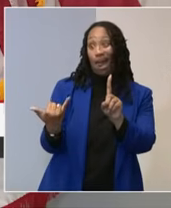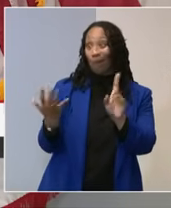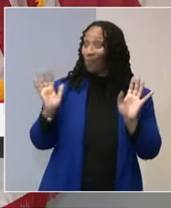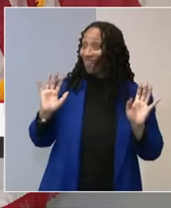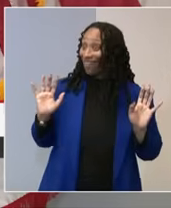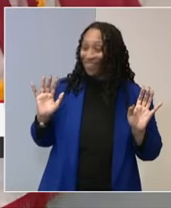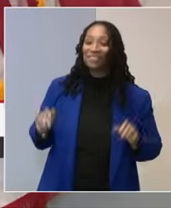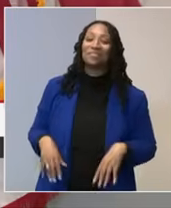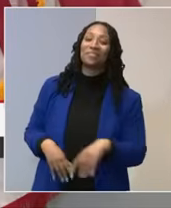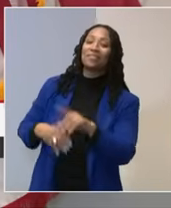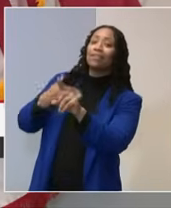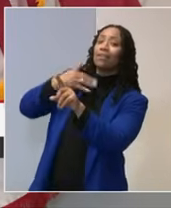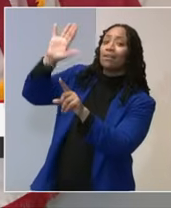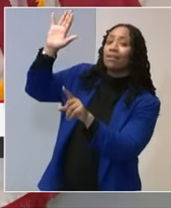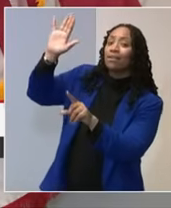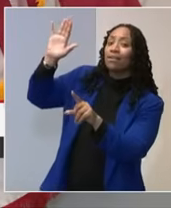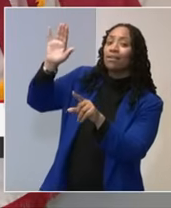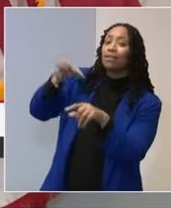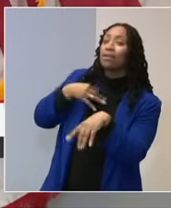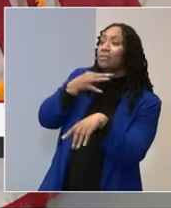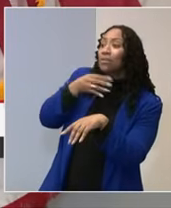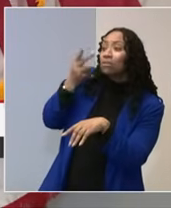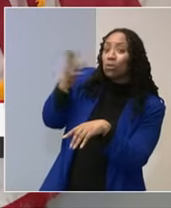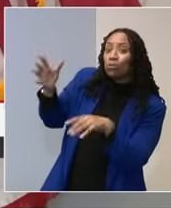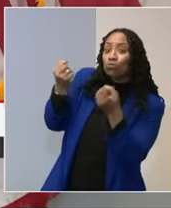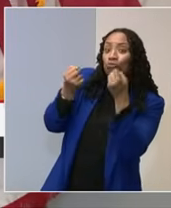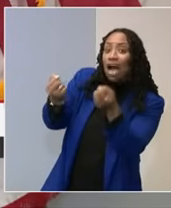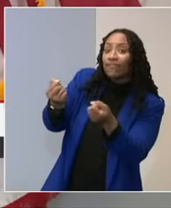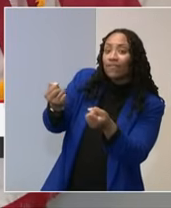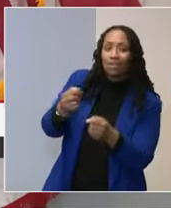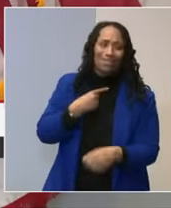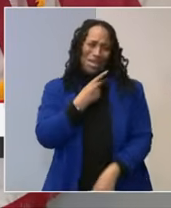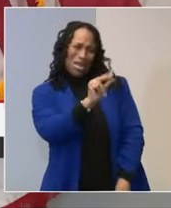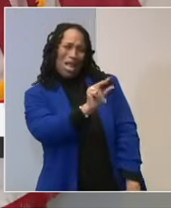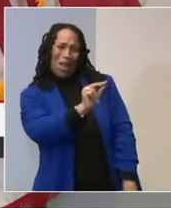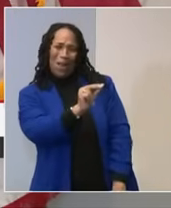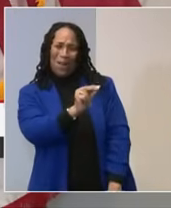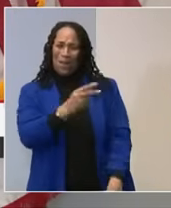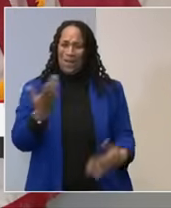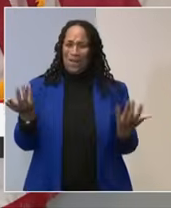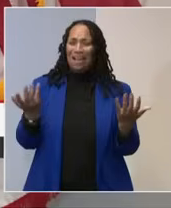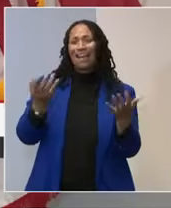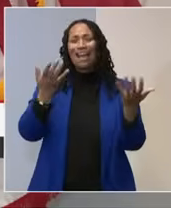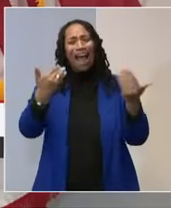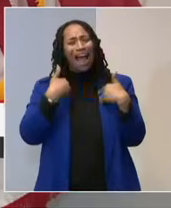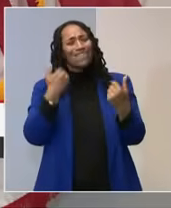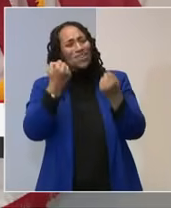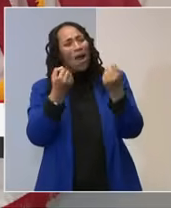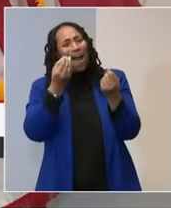driving? No. Yes, no, but I have a car. I can drive. Yes.